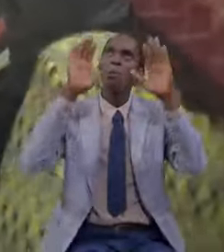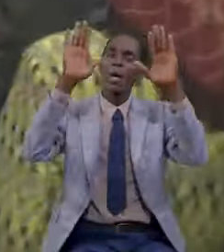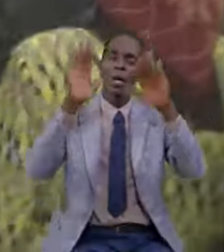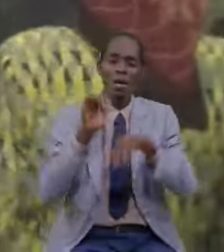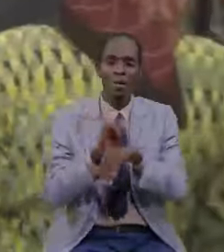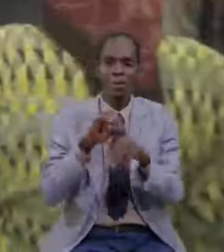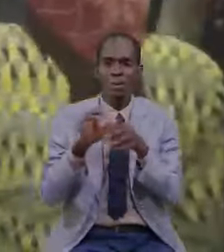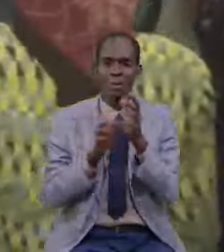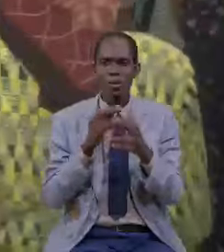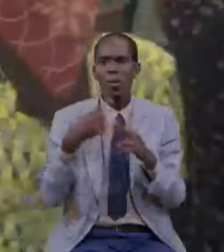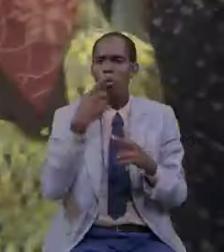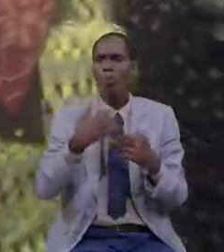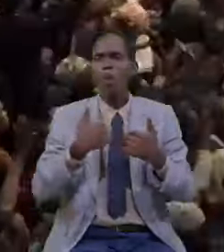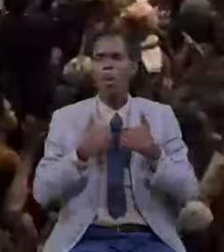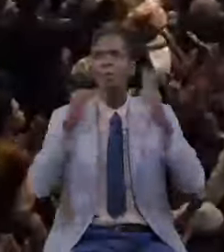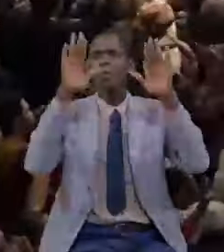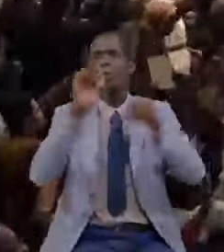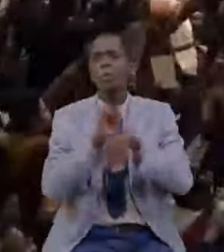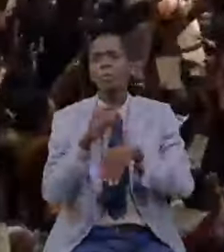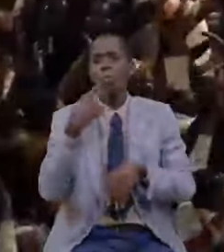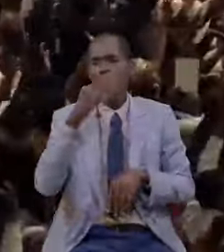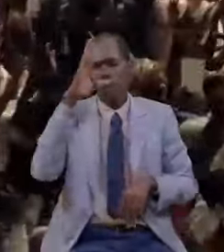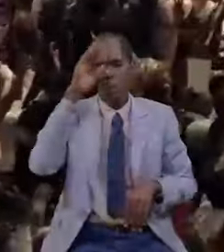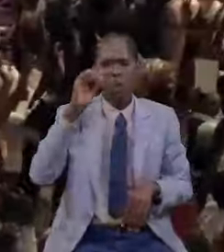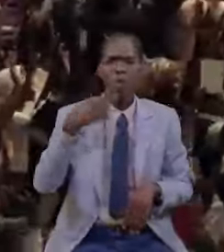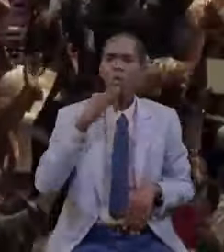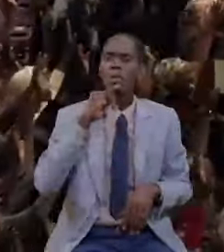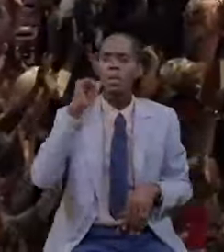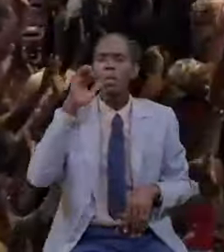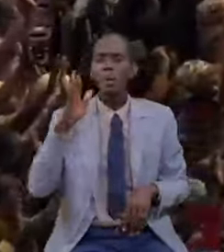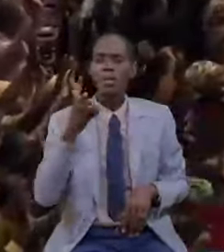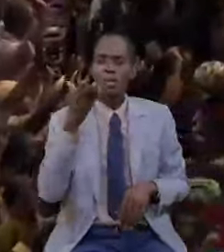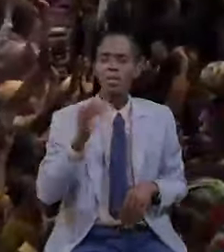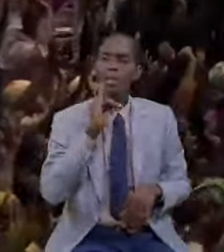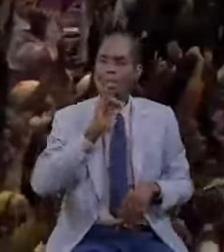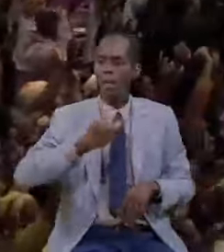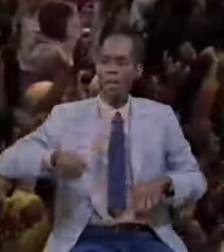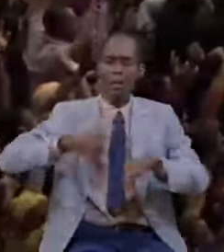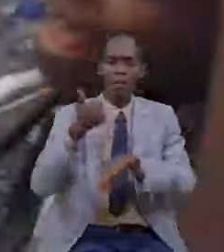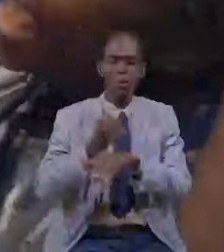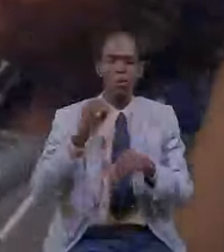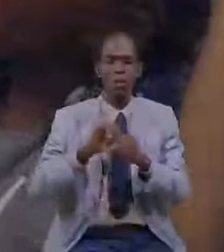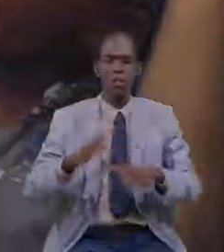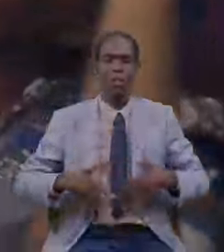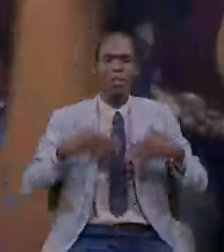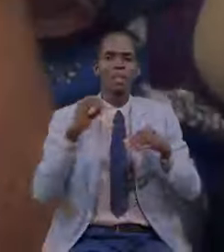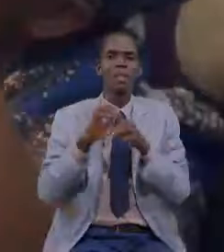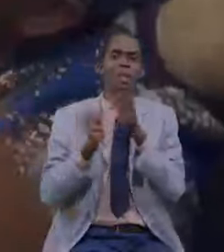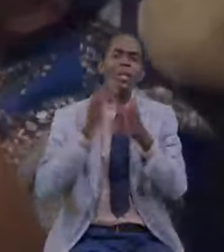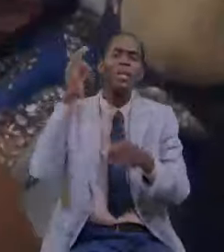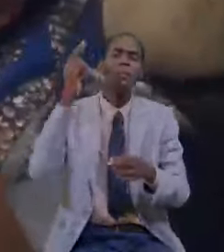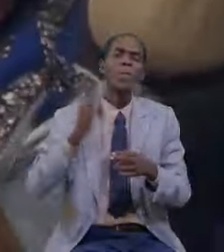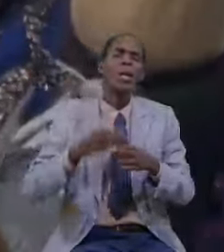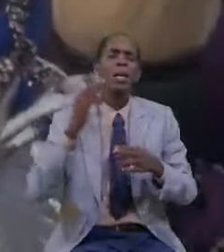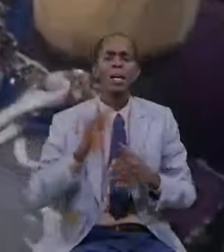Where is he? Where is she? A confirmation in your life in Jesus' name.